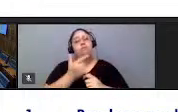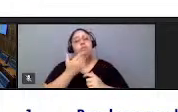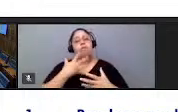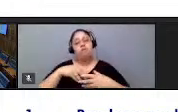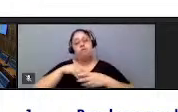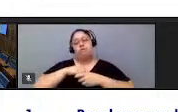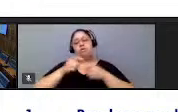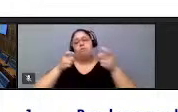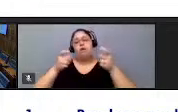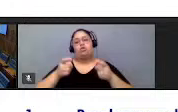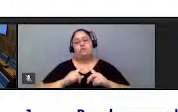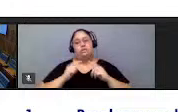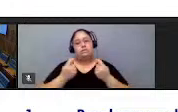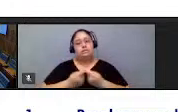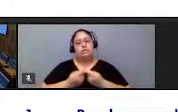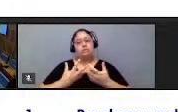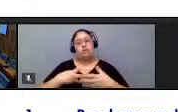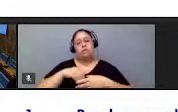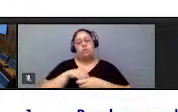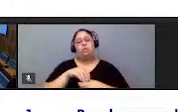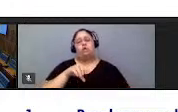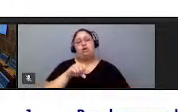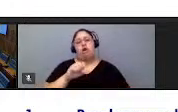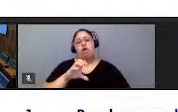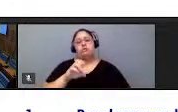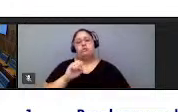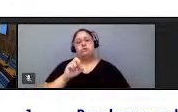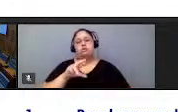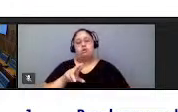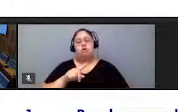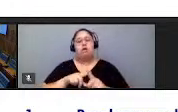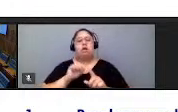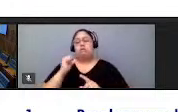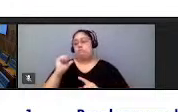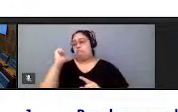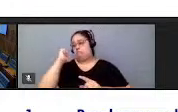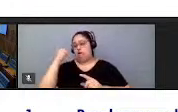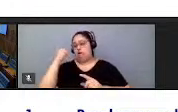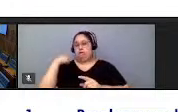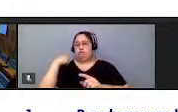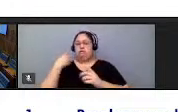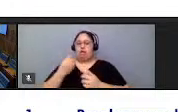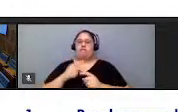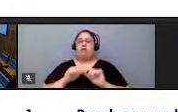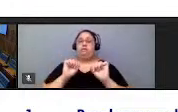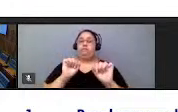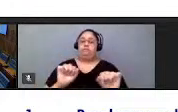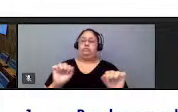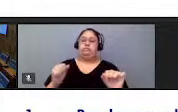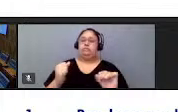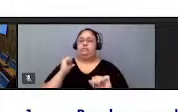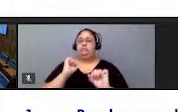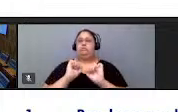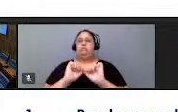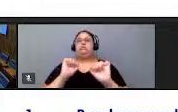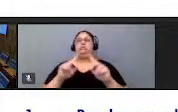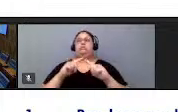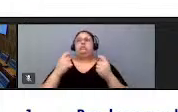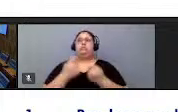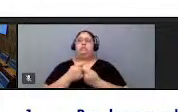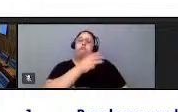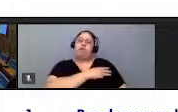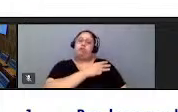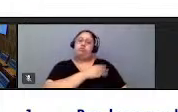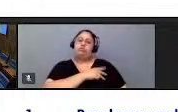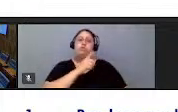management team including Oscar behind me and his and his um management team for